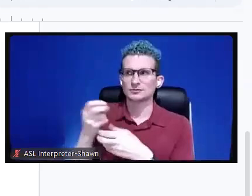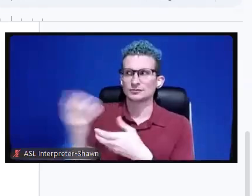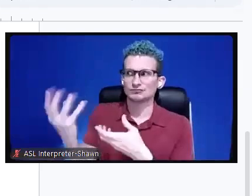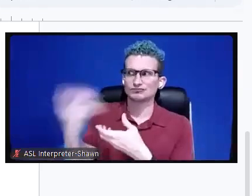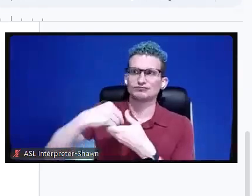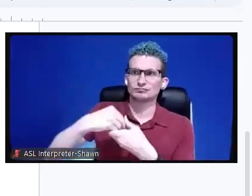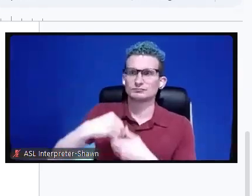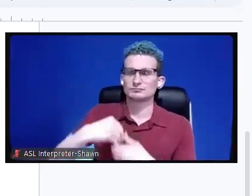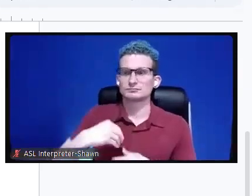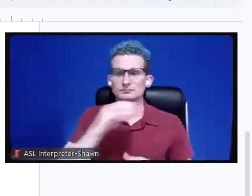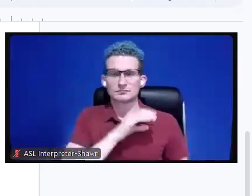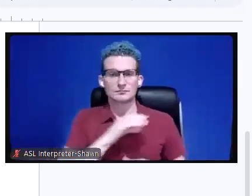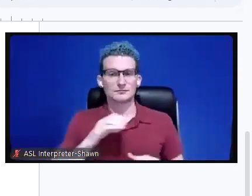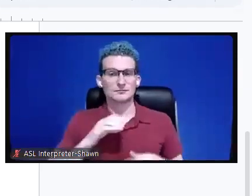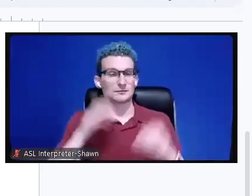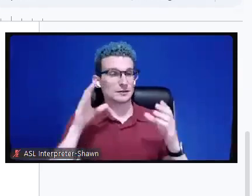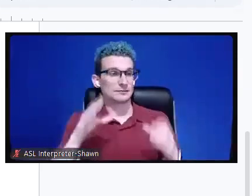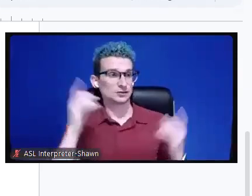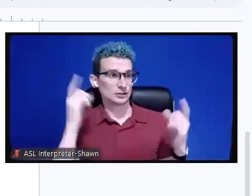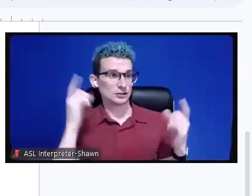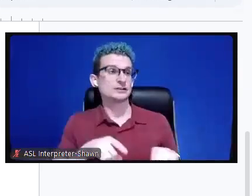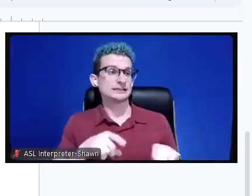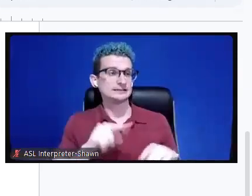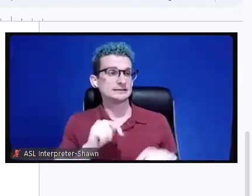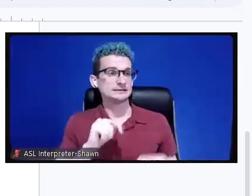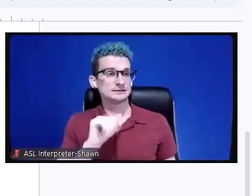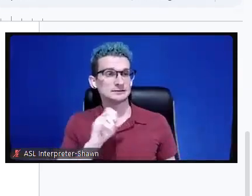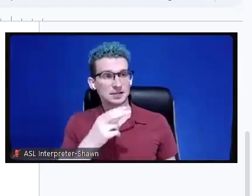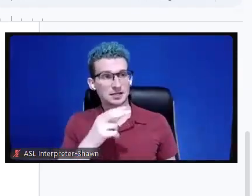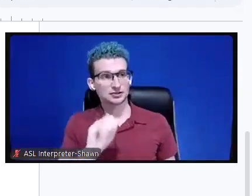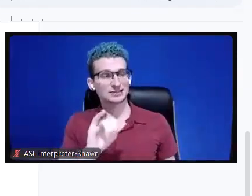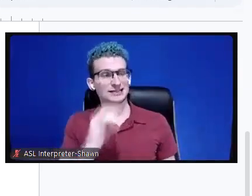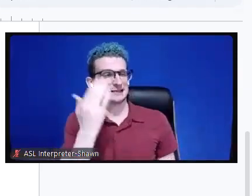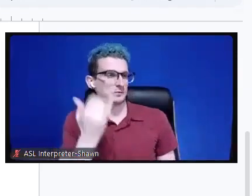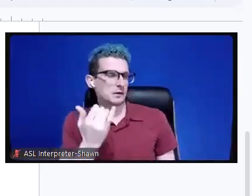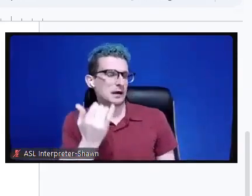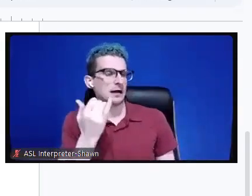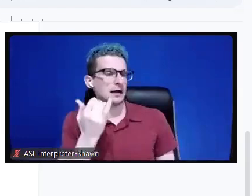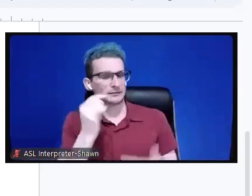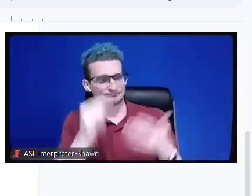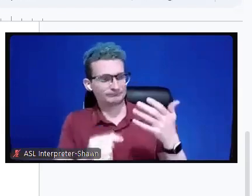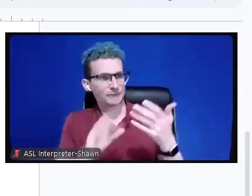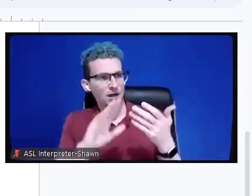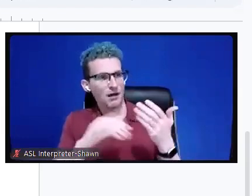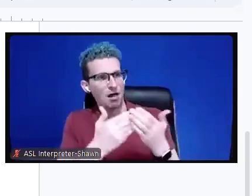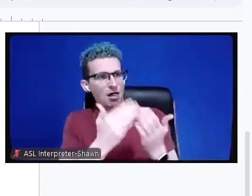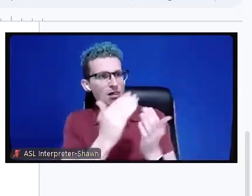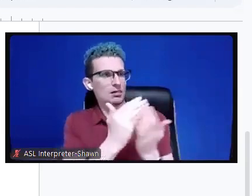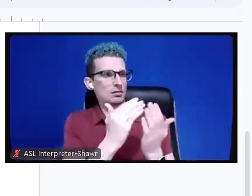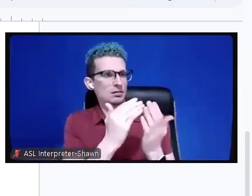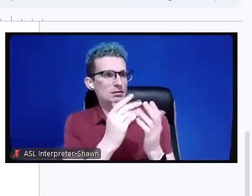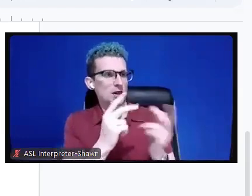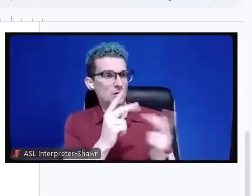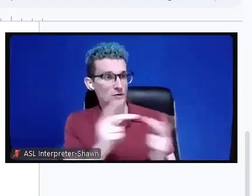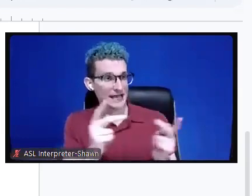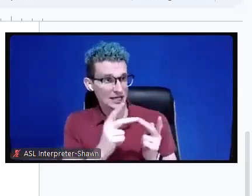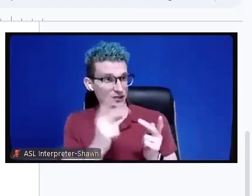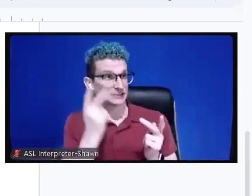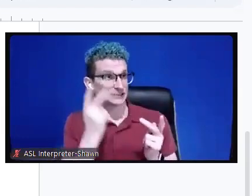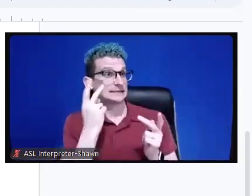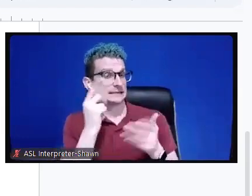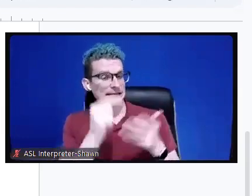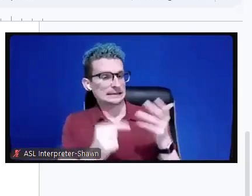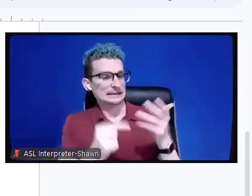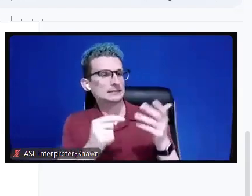Commissioner agrees with you, Tasha, and that's why you'll see all of the locations. Majority of them are rural areas.